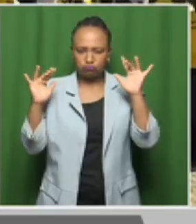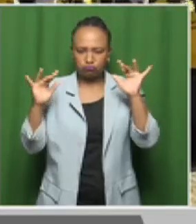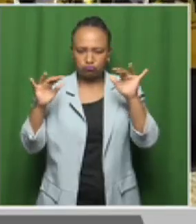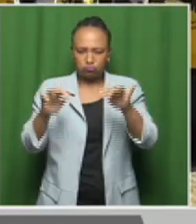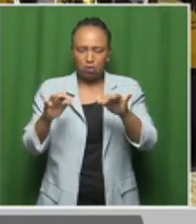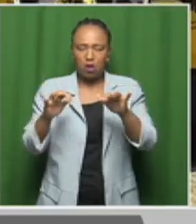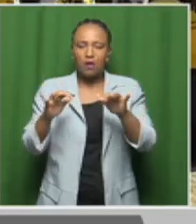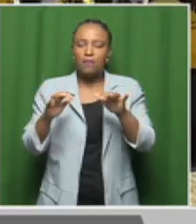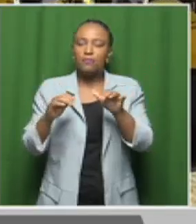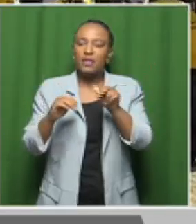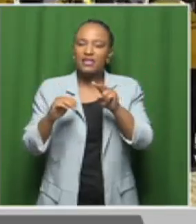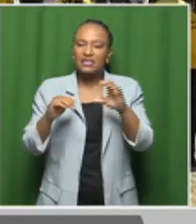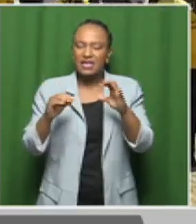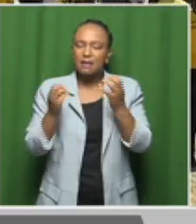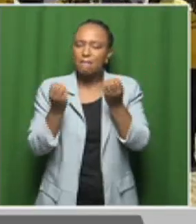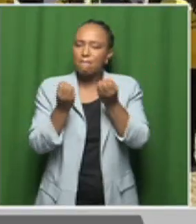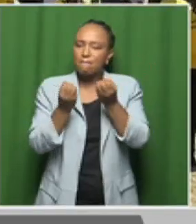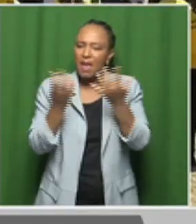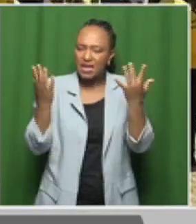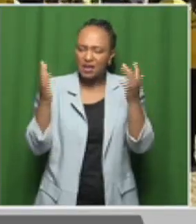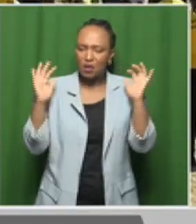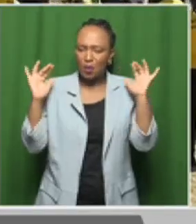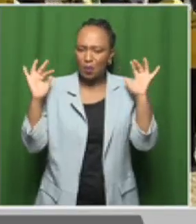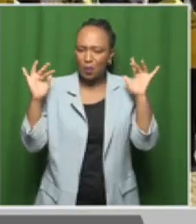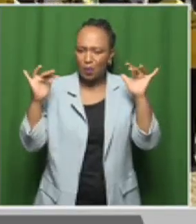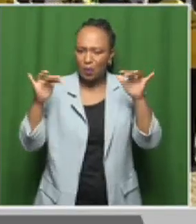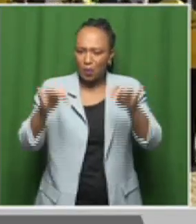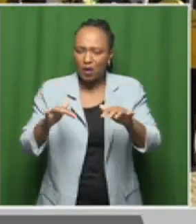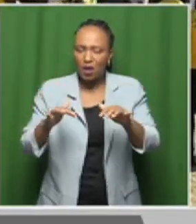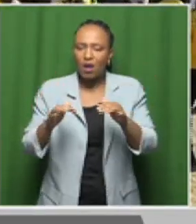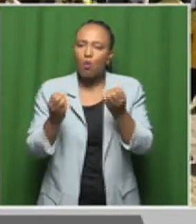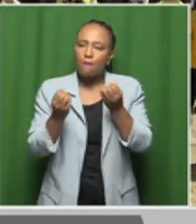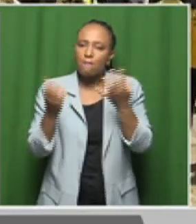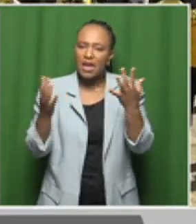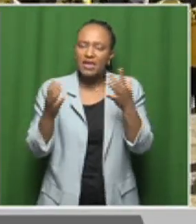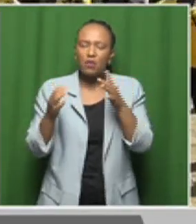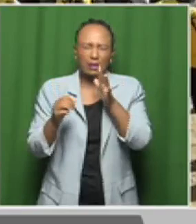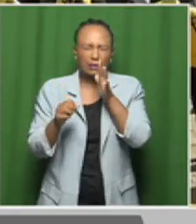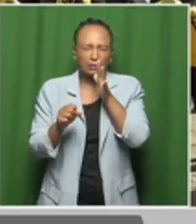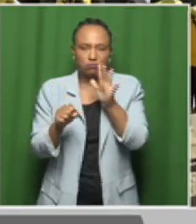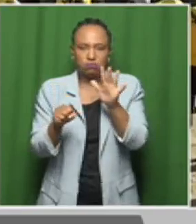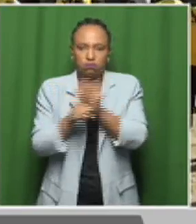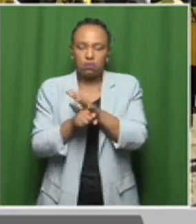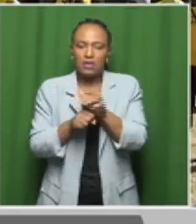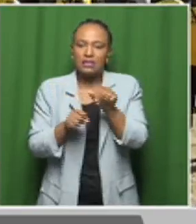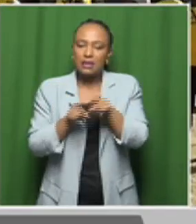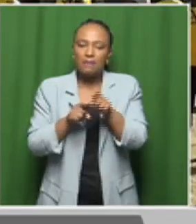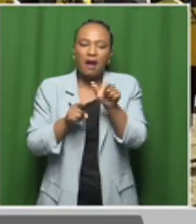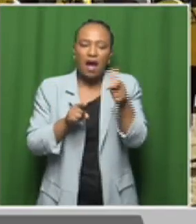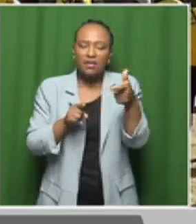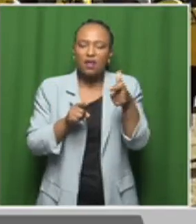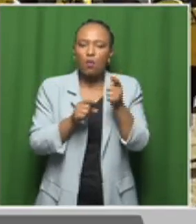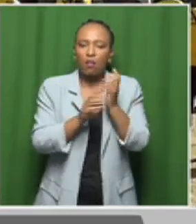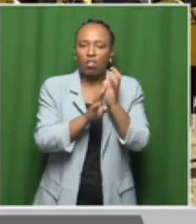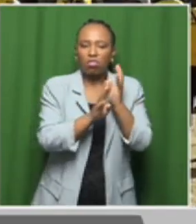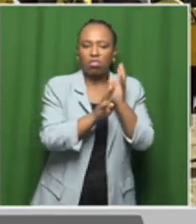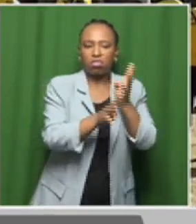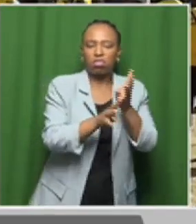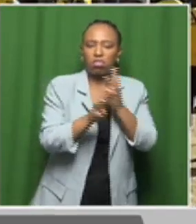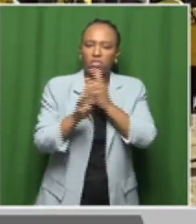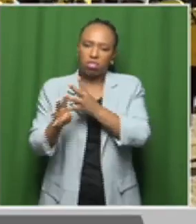in rafters. We're going to have overflows, not one, not two, and that is a representation and